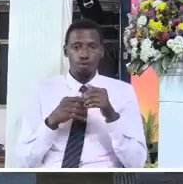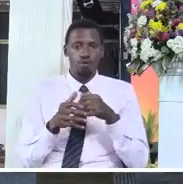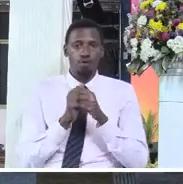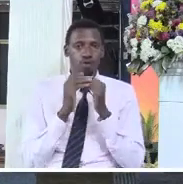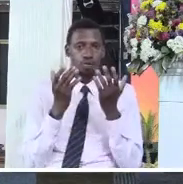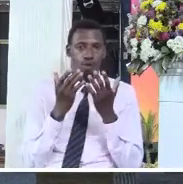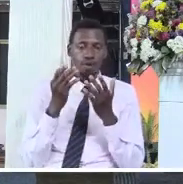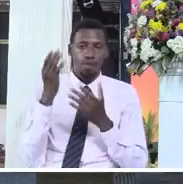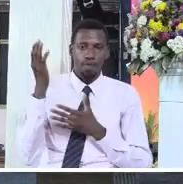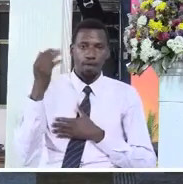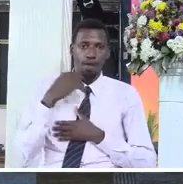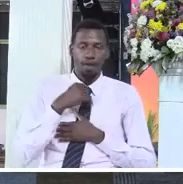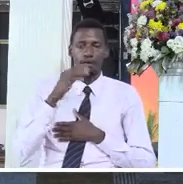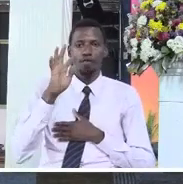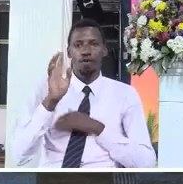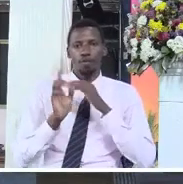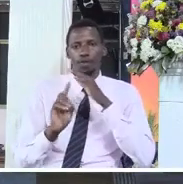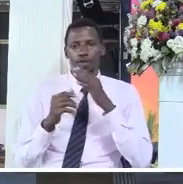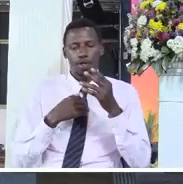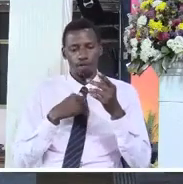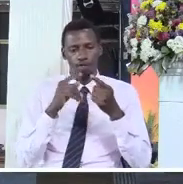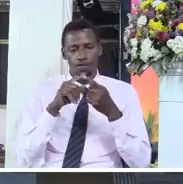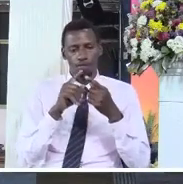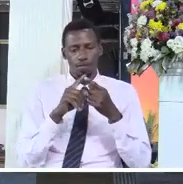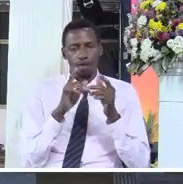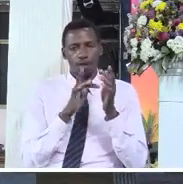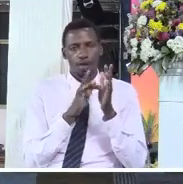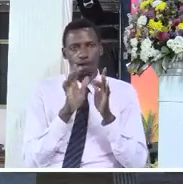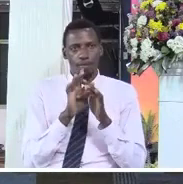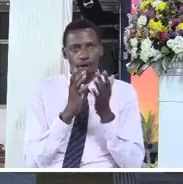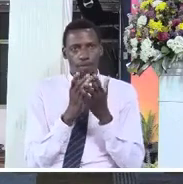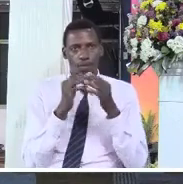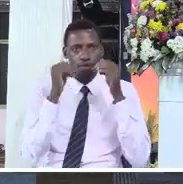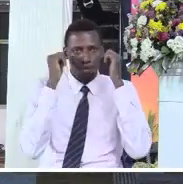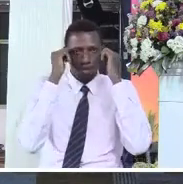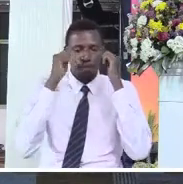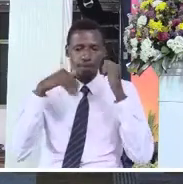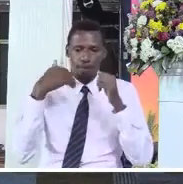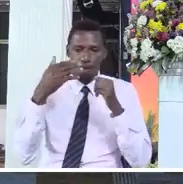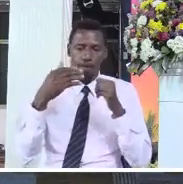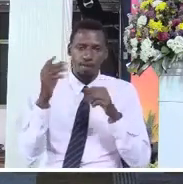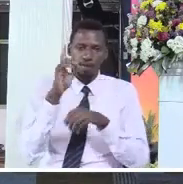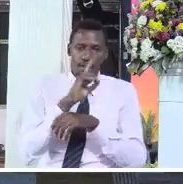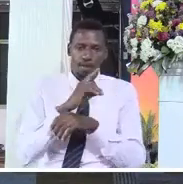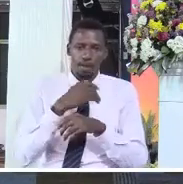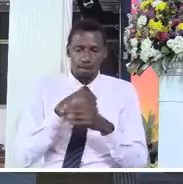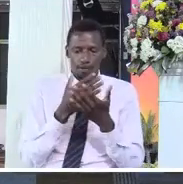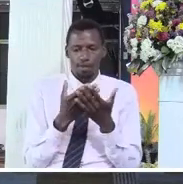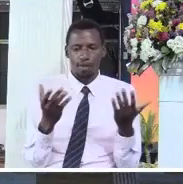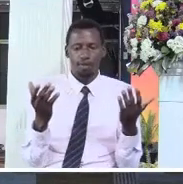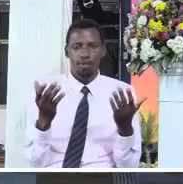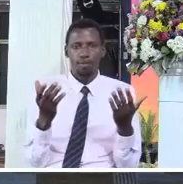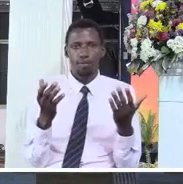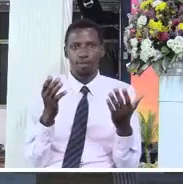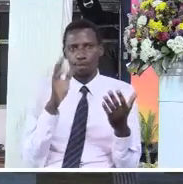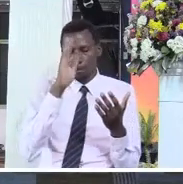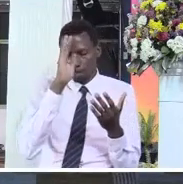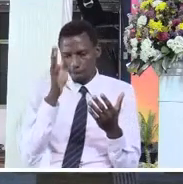ministries. We have Bible studies in the ministries. Every day there is something to do. On Sunday you're having Bible